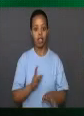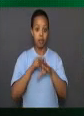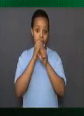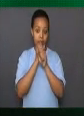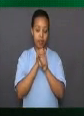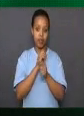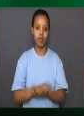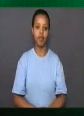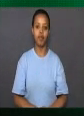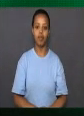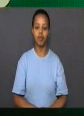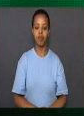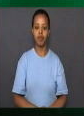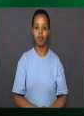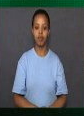Time's up.